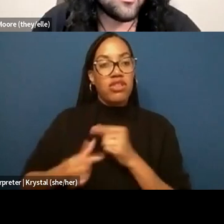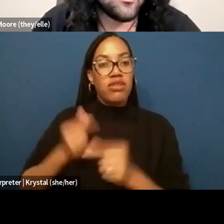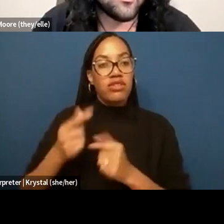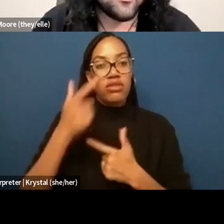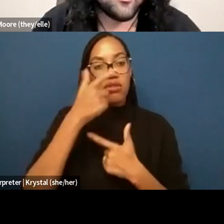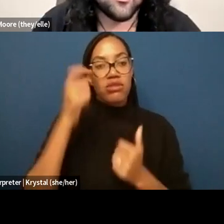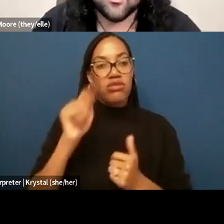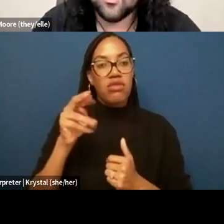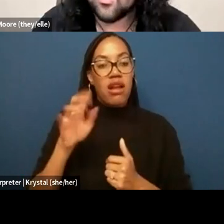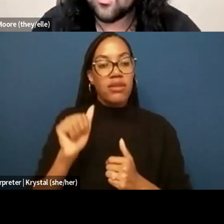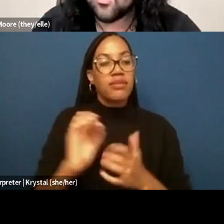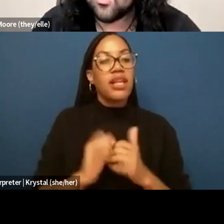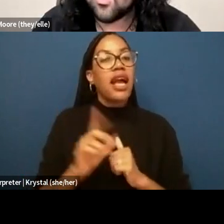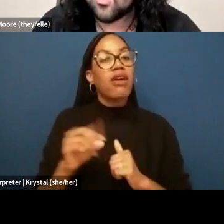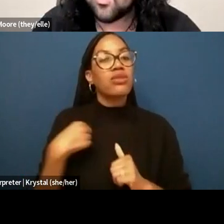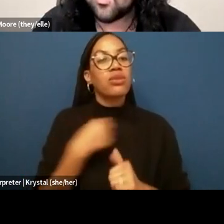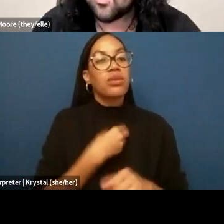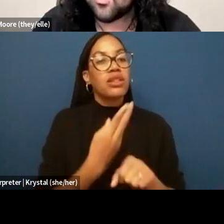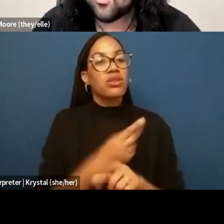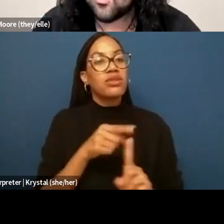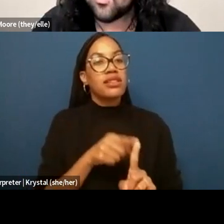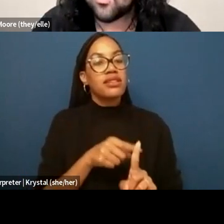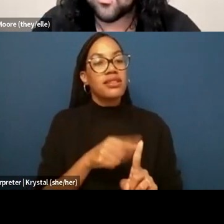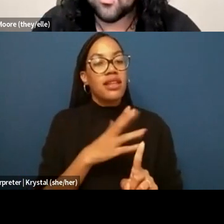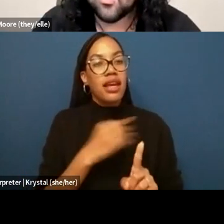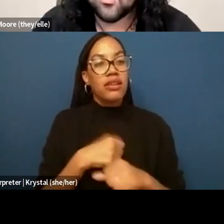adaptability and for creativity, which is happening